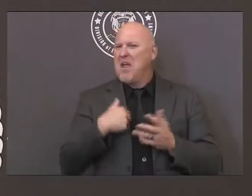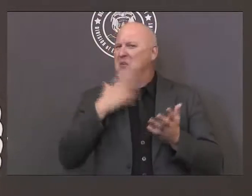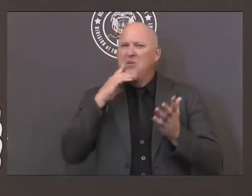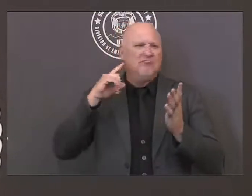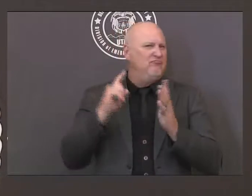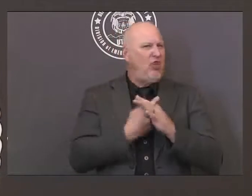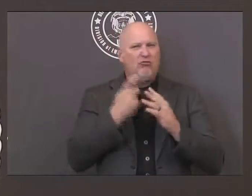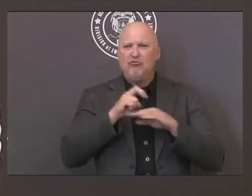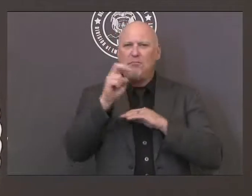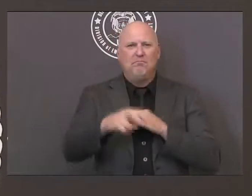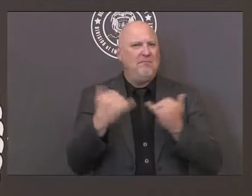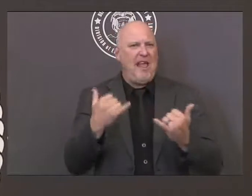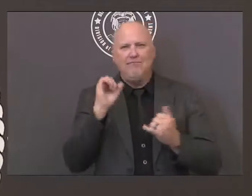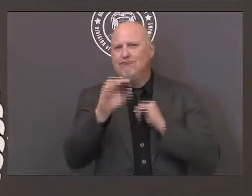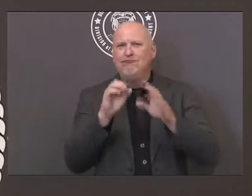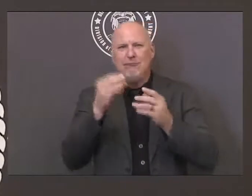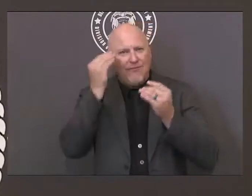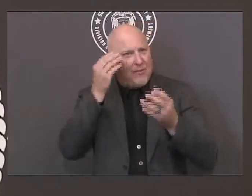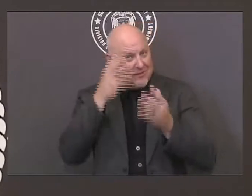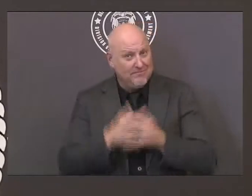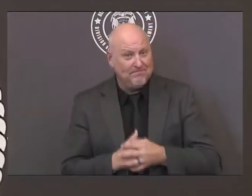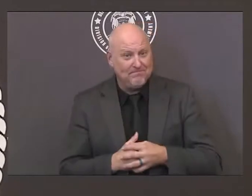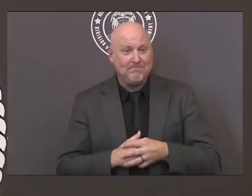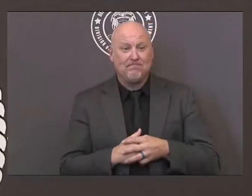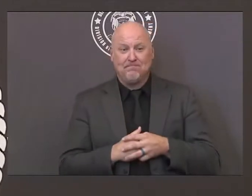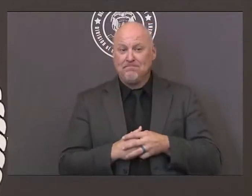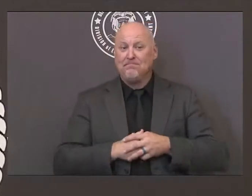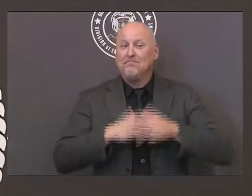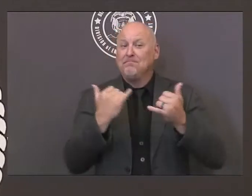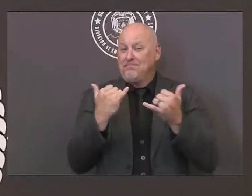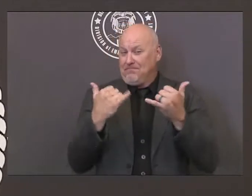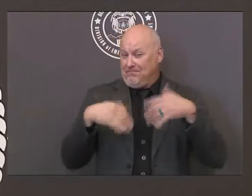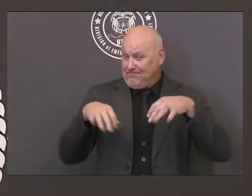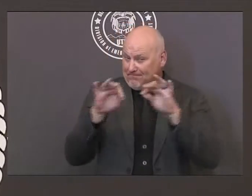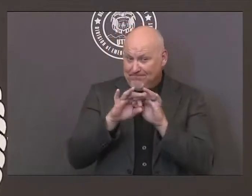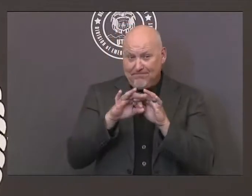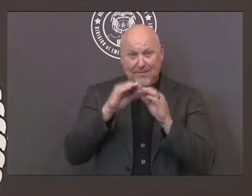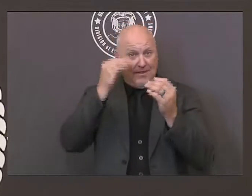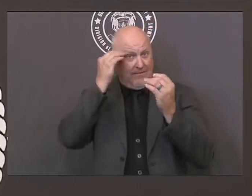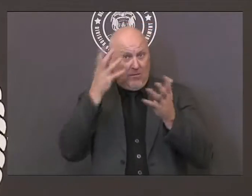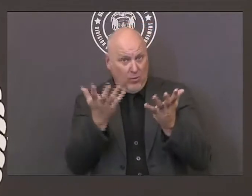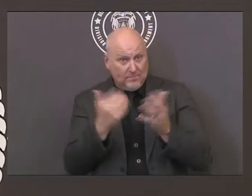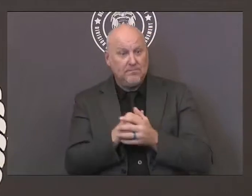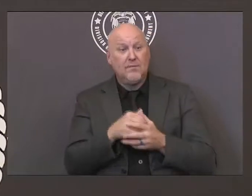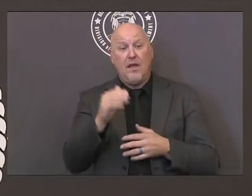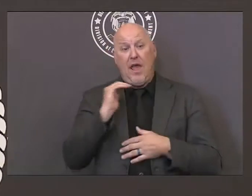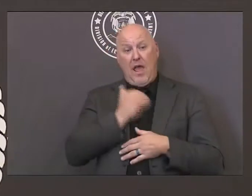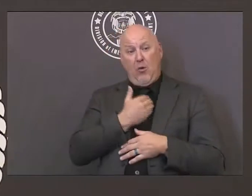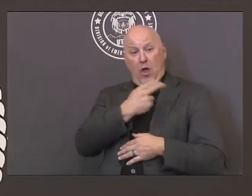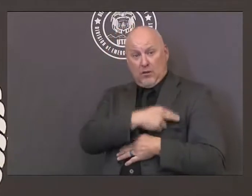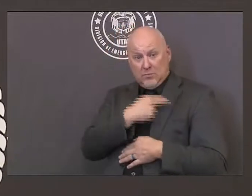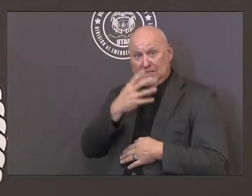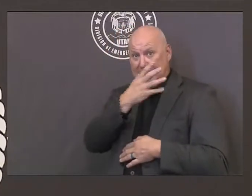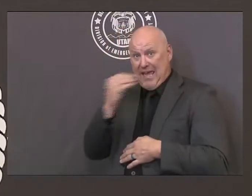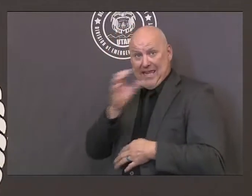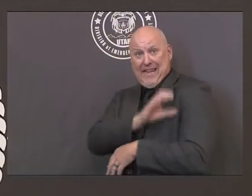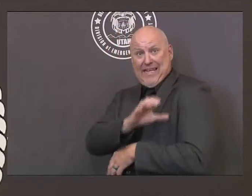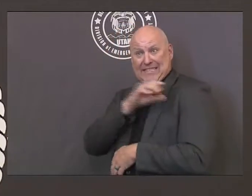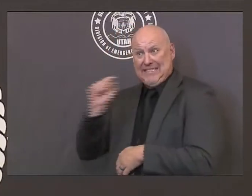So first, it's important to know that our hospitals and clinics are safe, and they